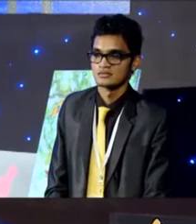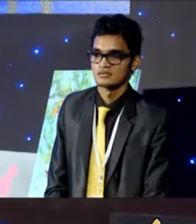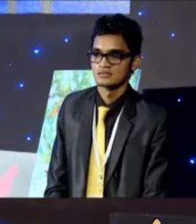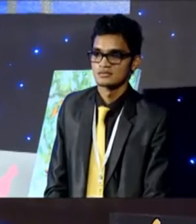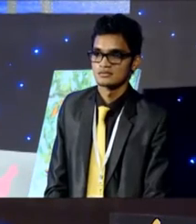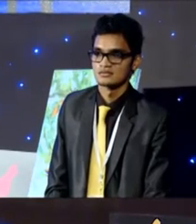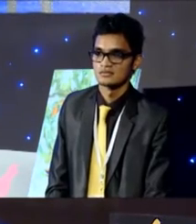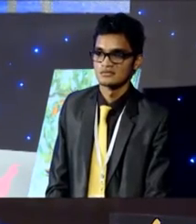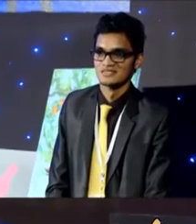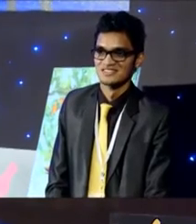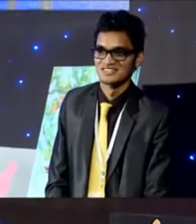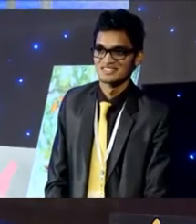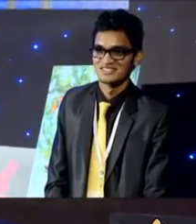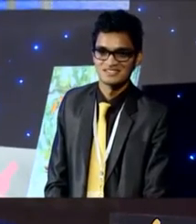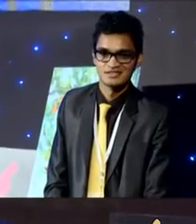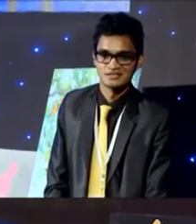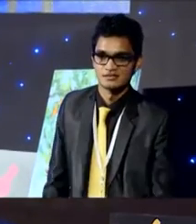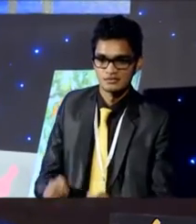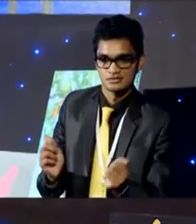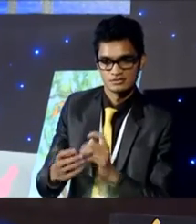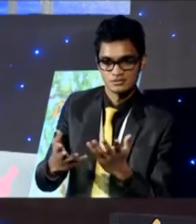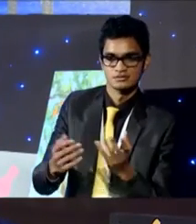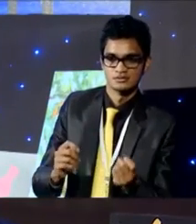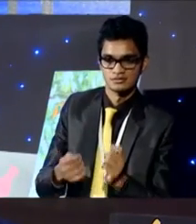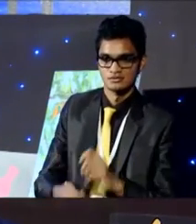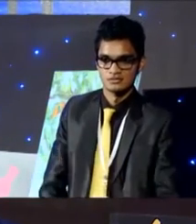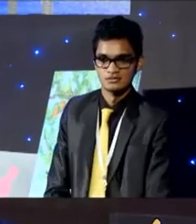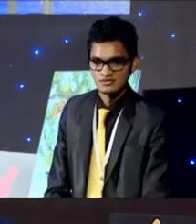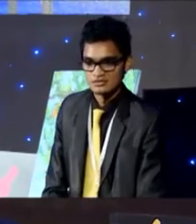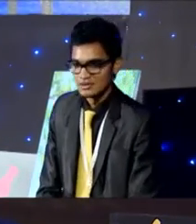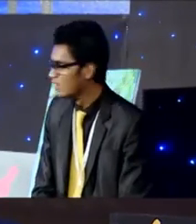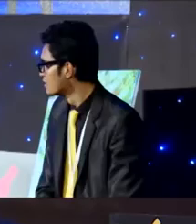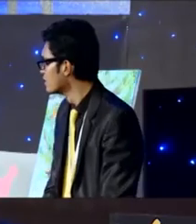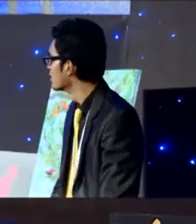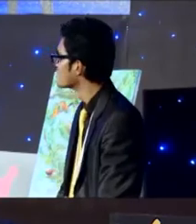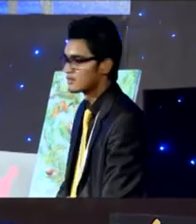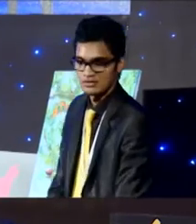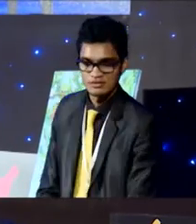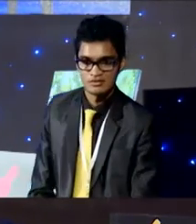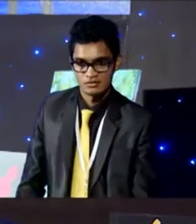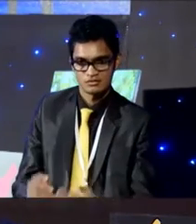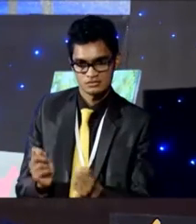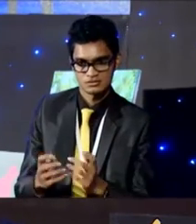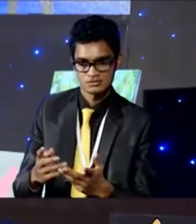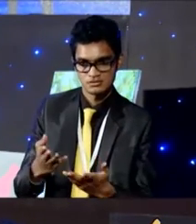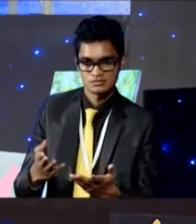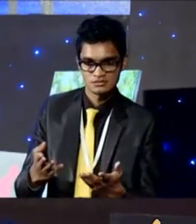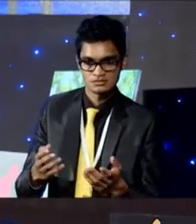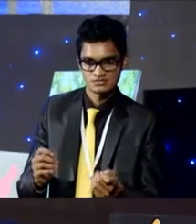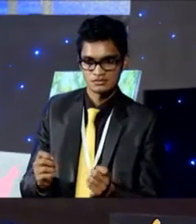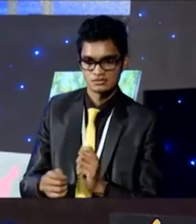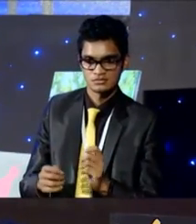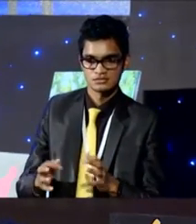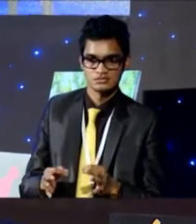together as government, and as persons with disability, I'm sure that a few years from now is going to be a completely different